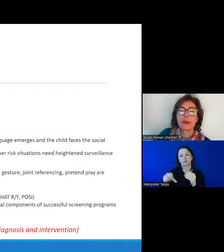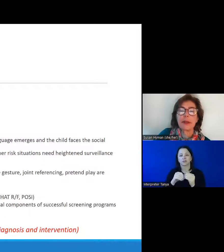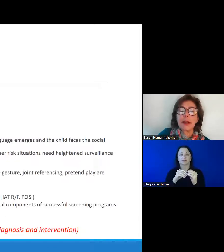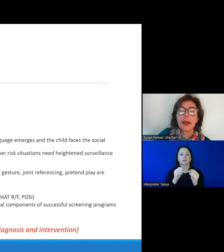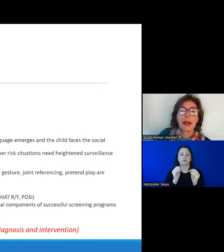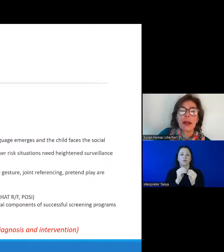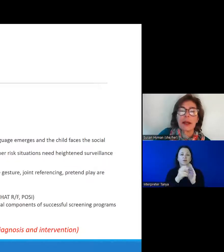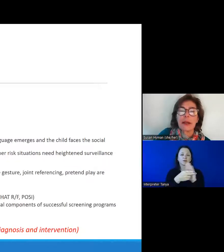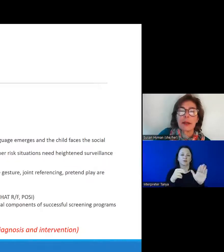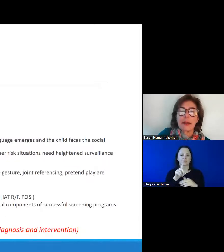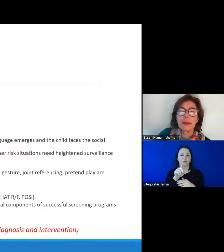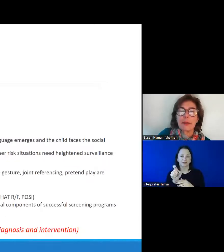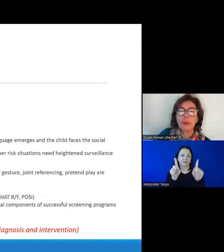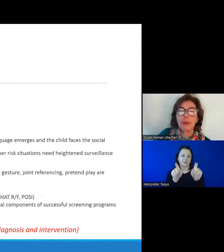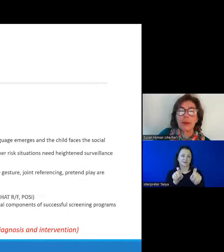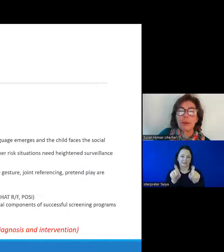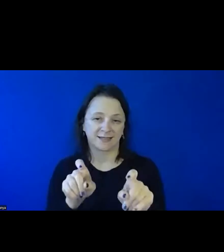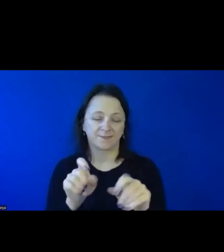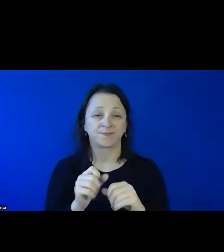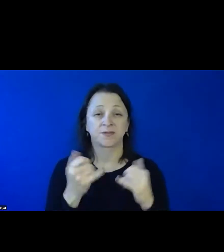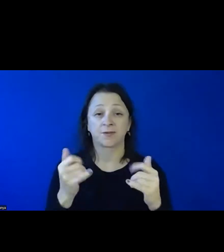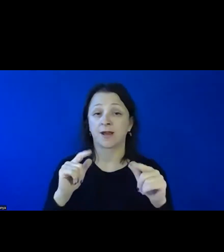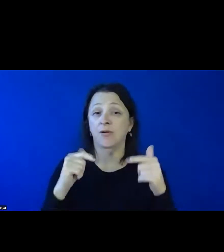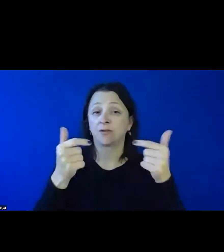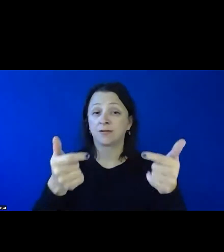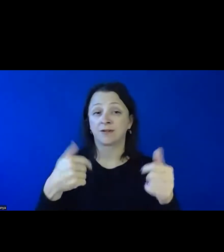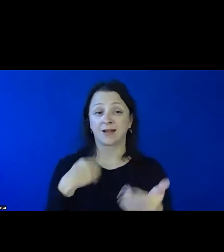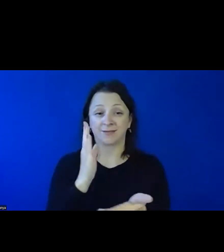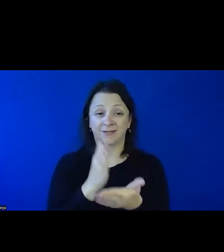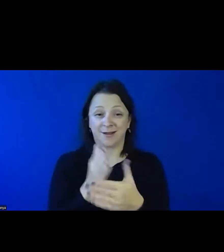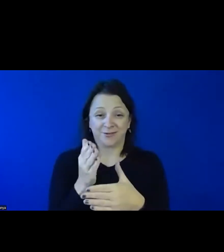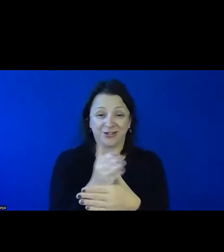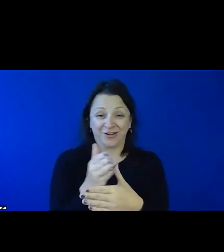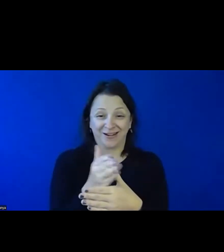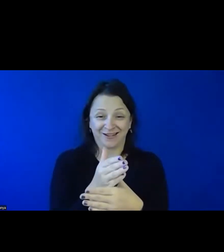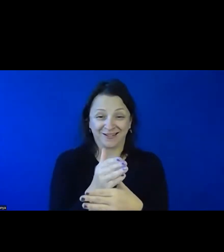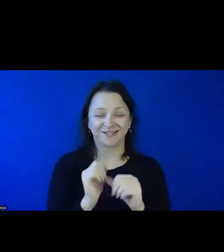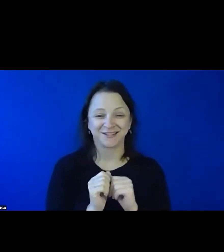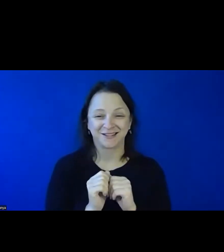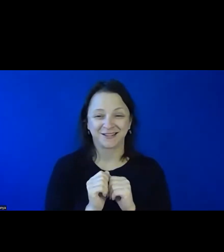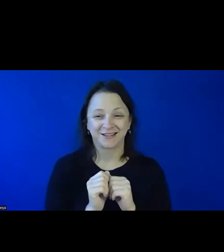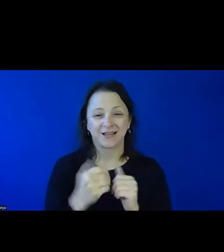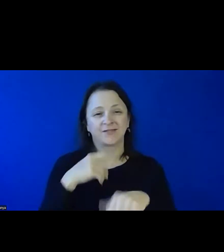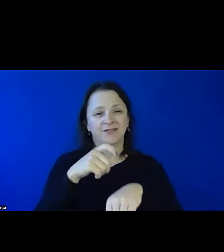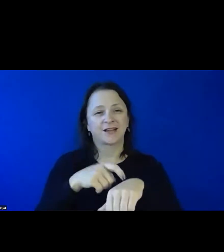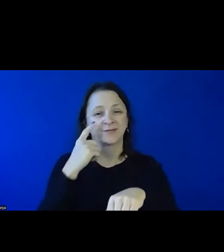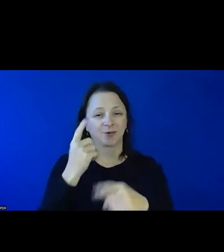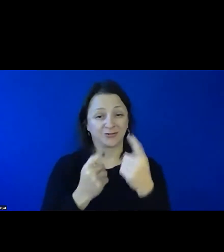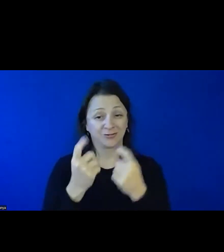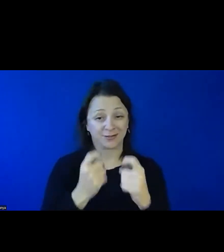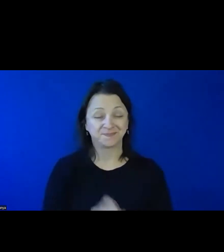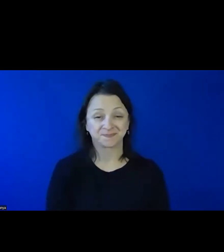take place. And at this point, I'm going to stop sharing and we have time for questions.